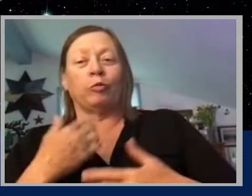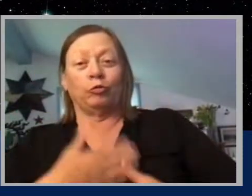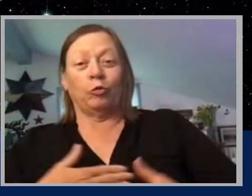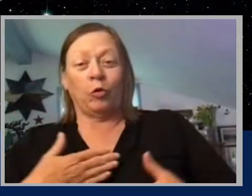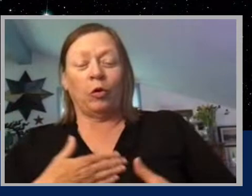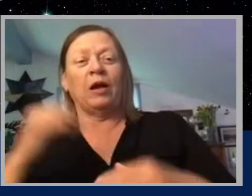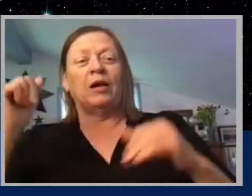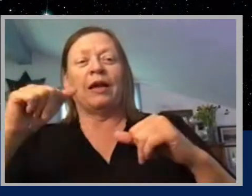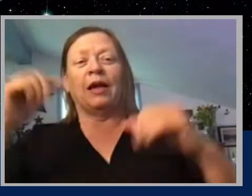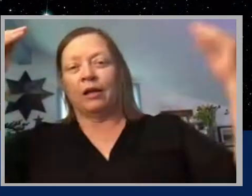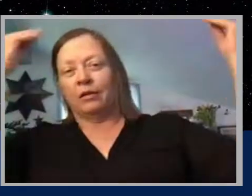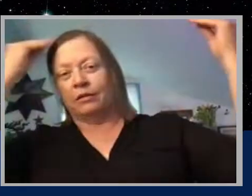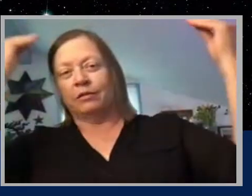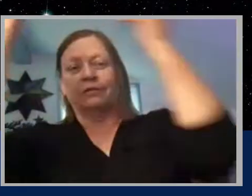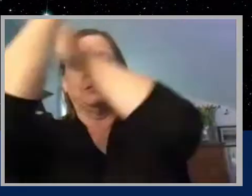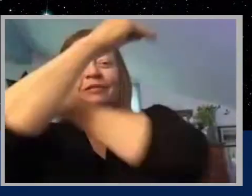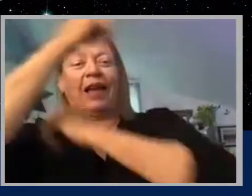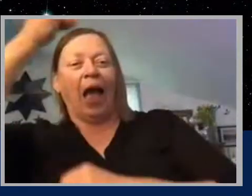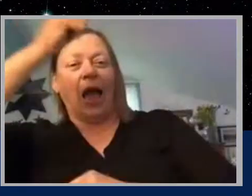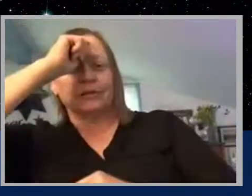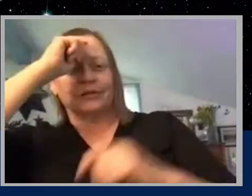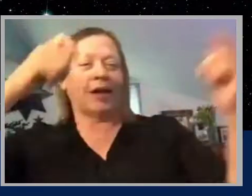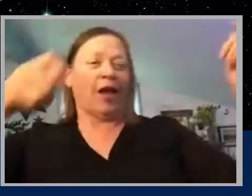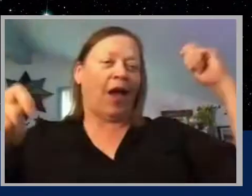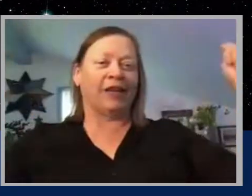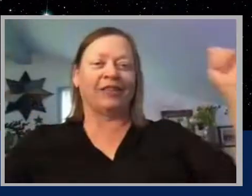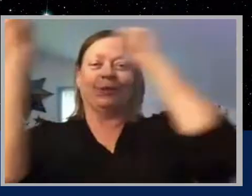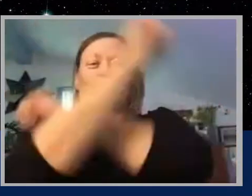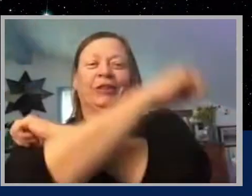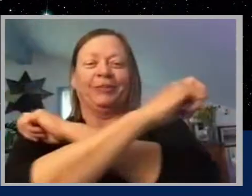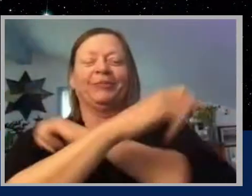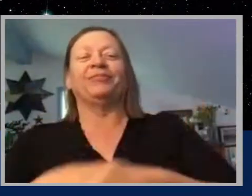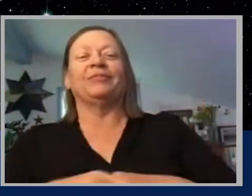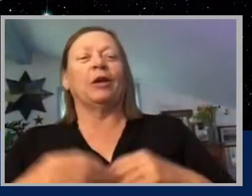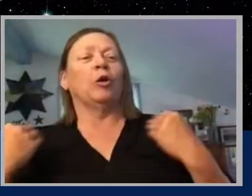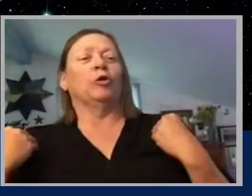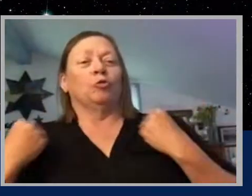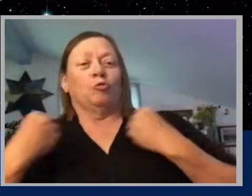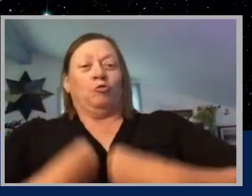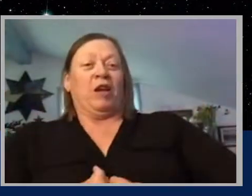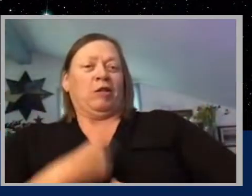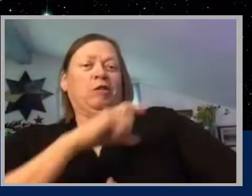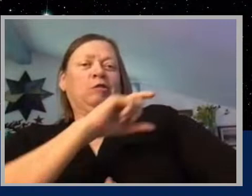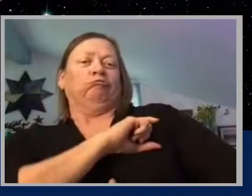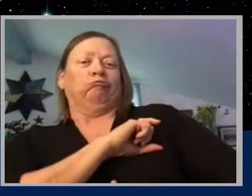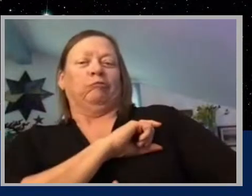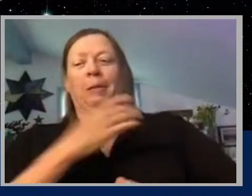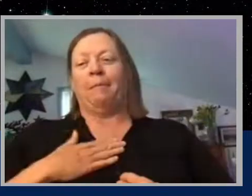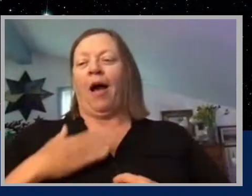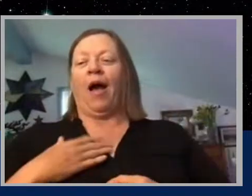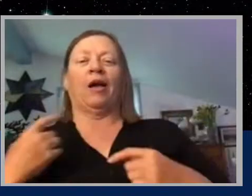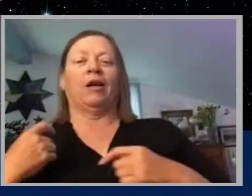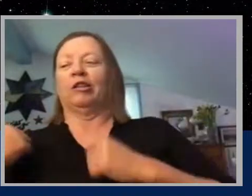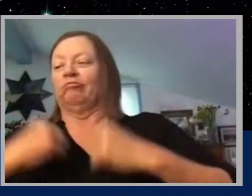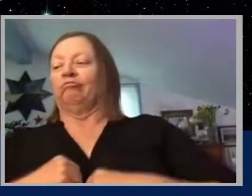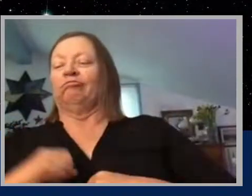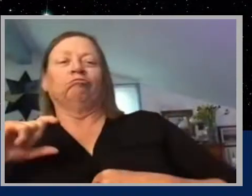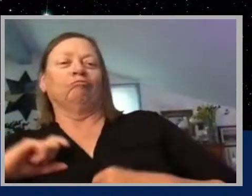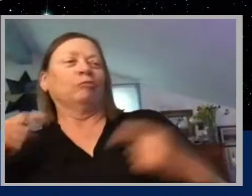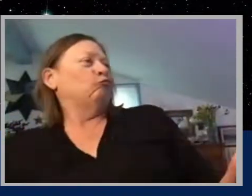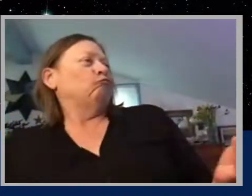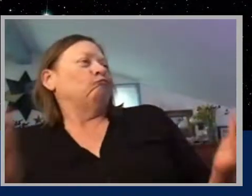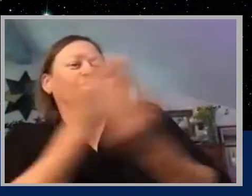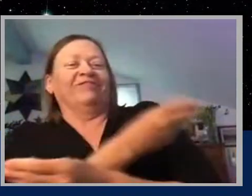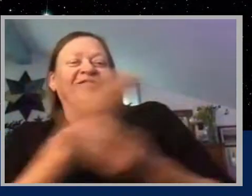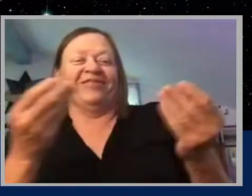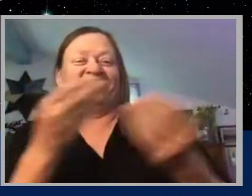with them. You can, I think I got a couple sweaters from the DoD. I gave them some of my NASA gear. They gave me their gear. And so